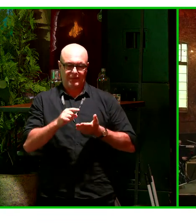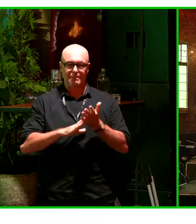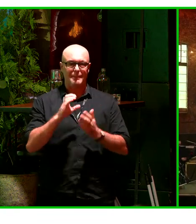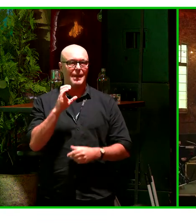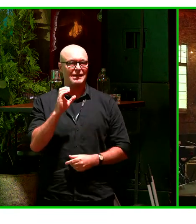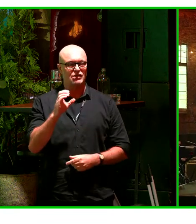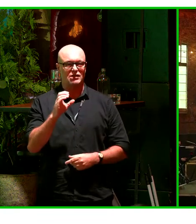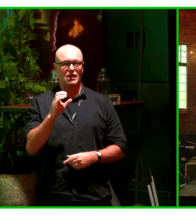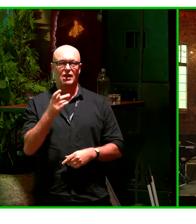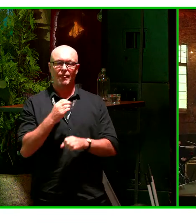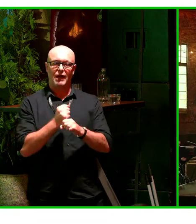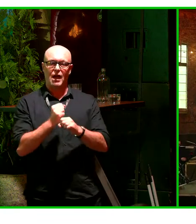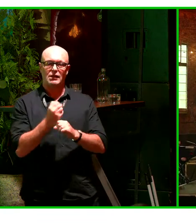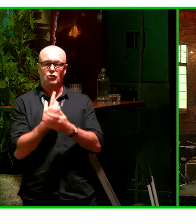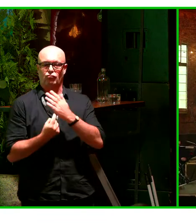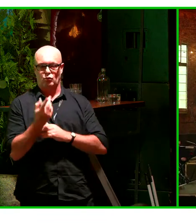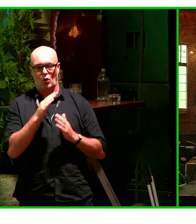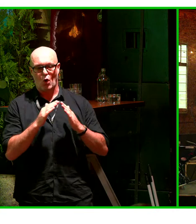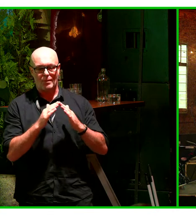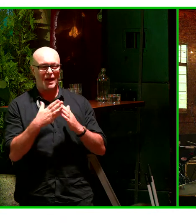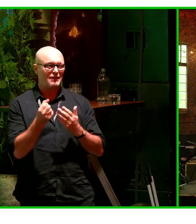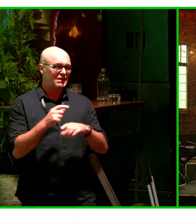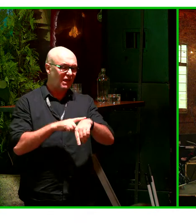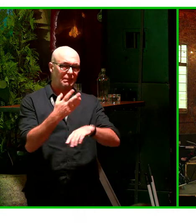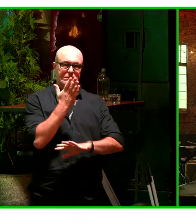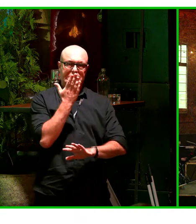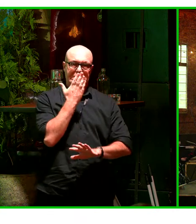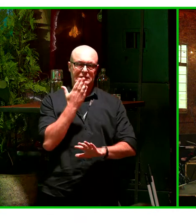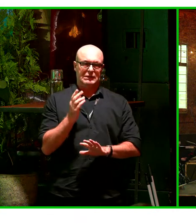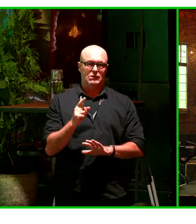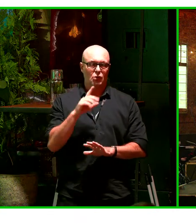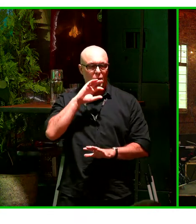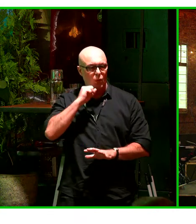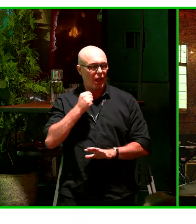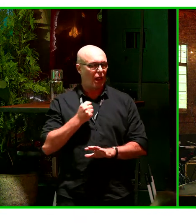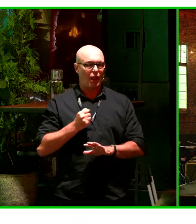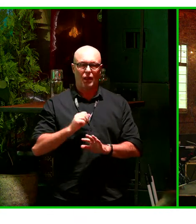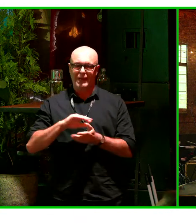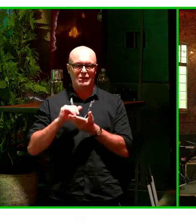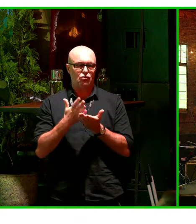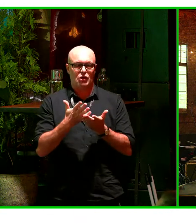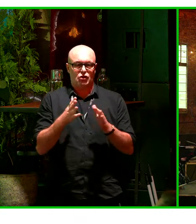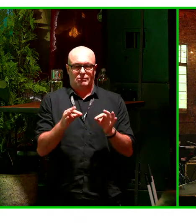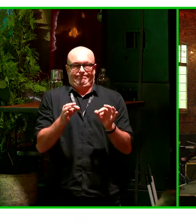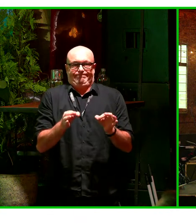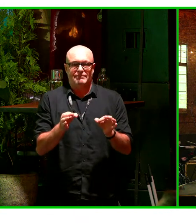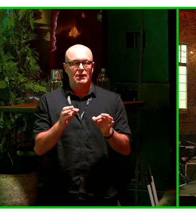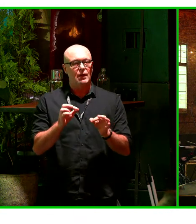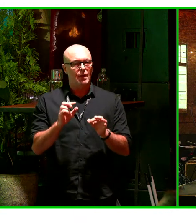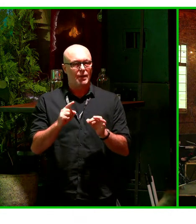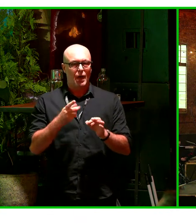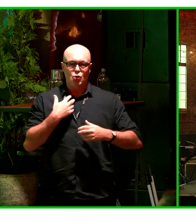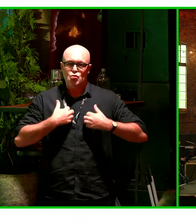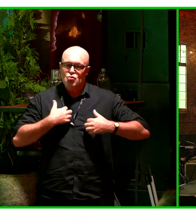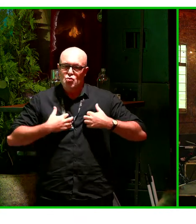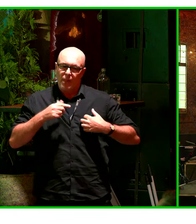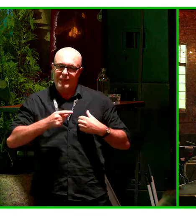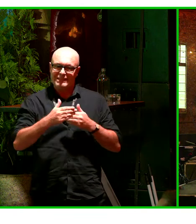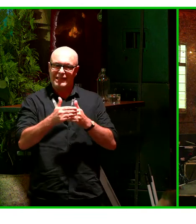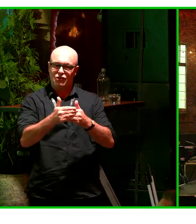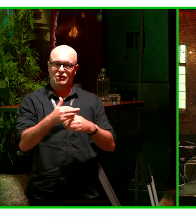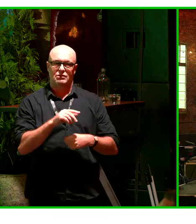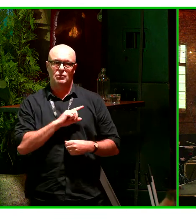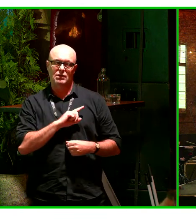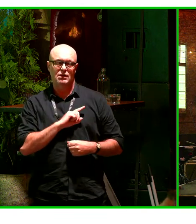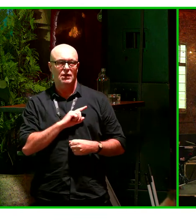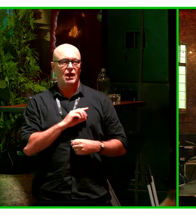Guardian's original home. We're running very short on time, so I will skip the intro I was going to do and just say I'm really excited about this session, because